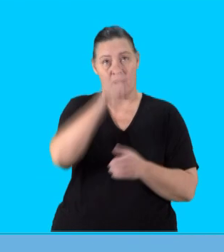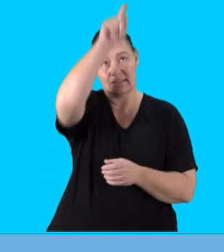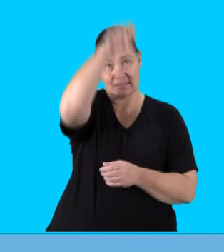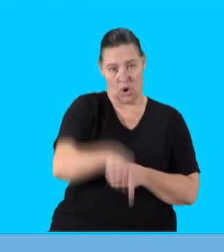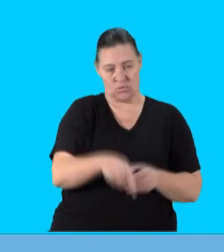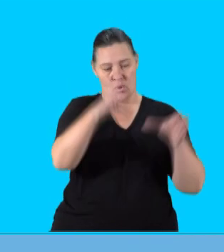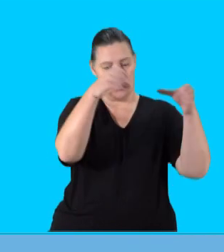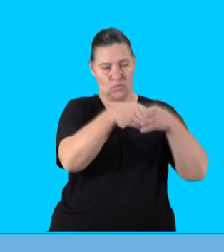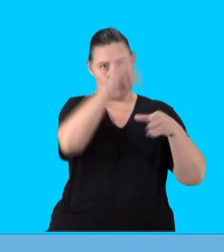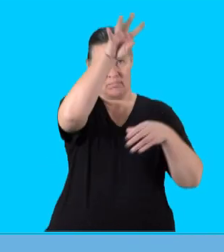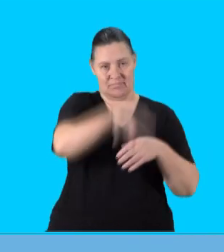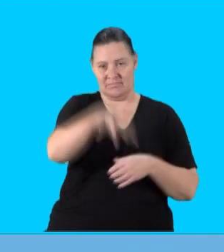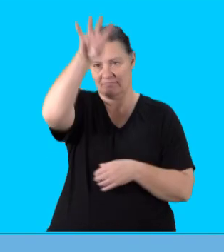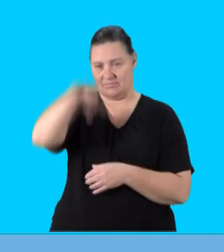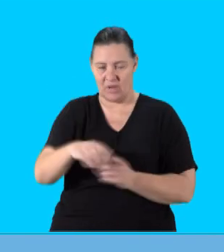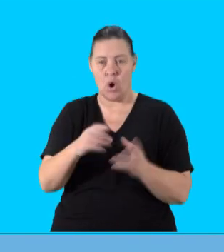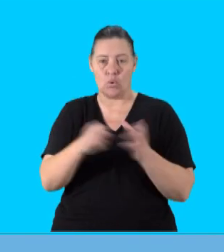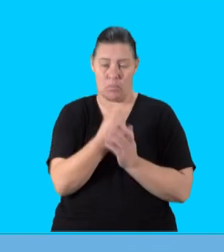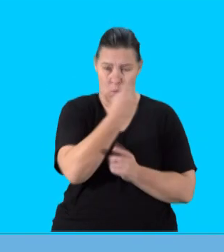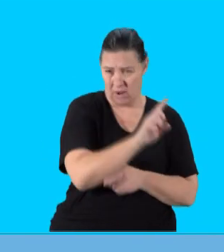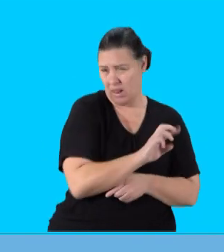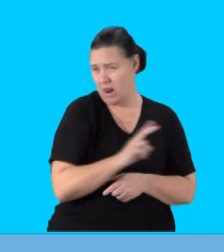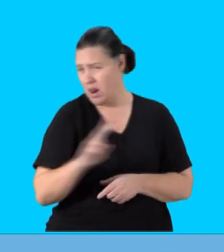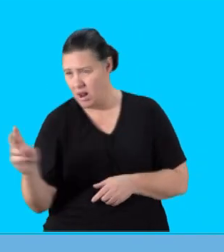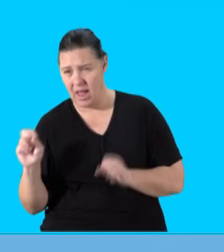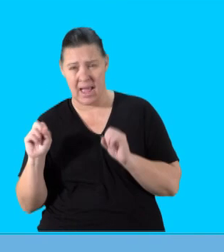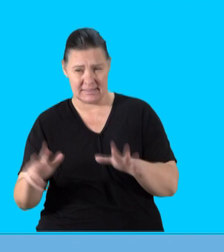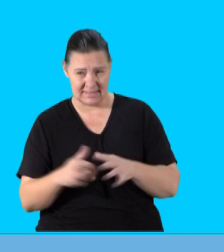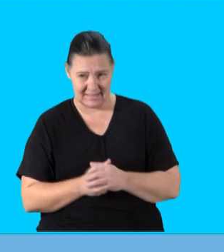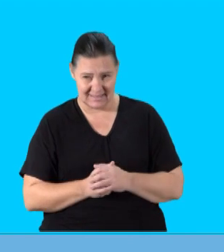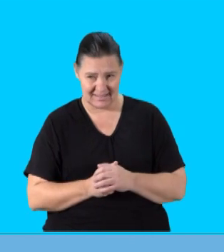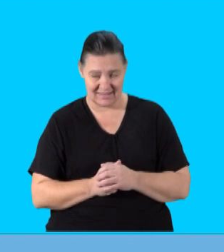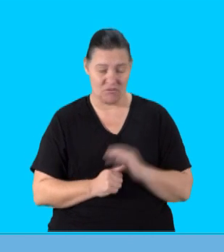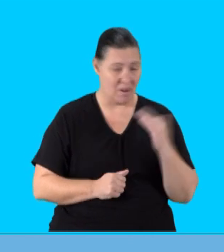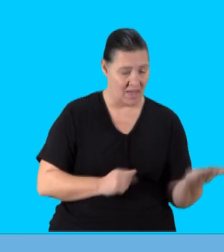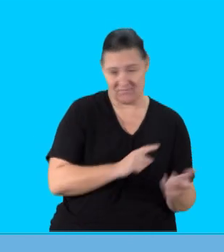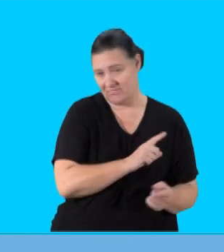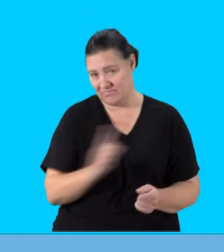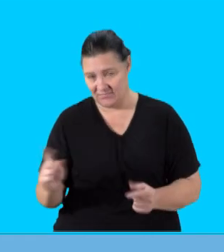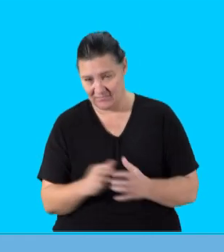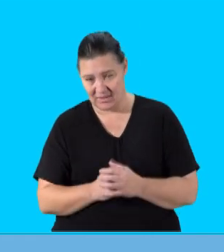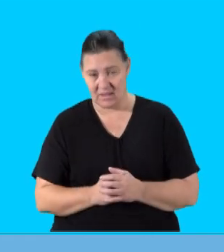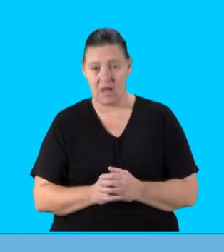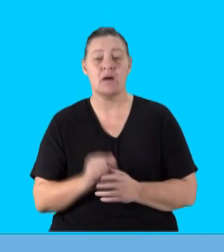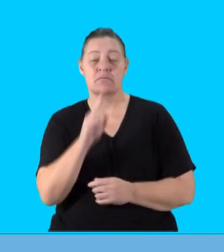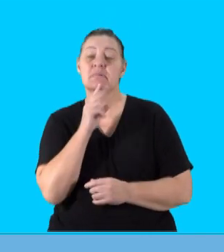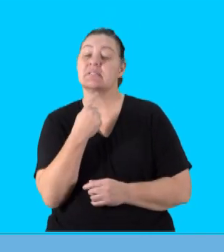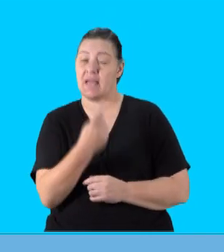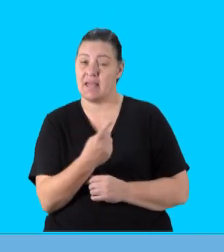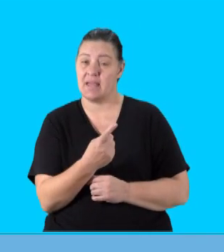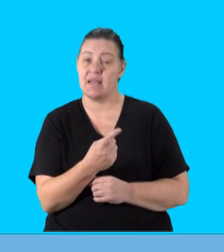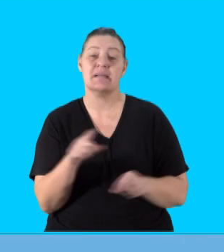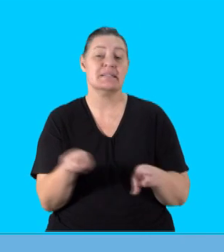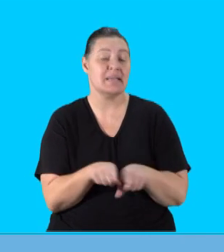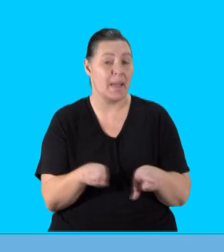are going down, vertically down, from group 1 all the way to group 18, from the left-hand side to the right-hand side. And you might also want to